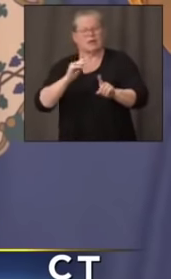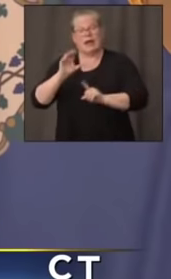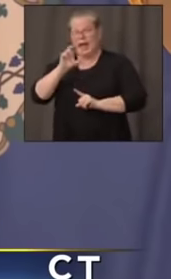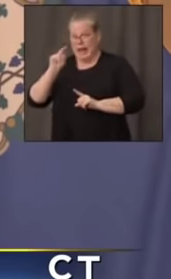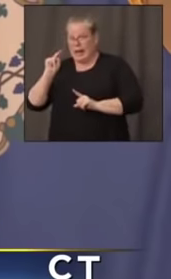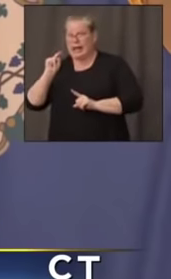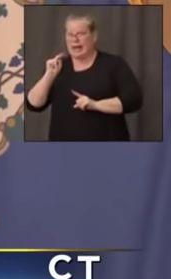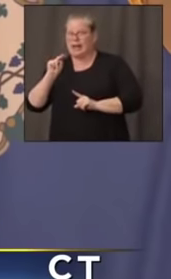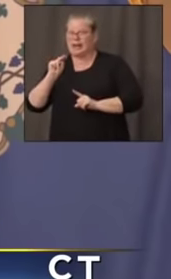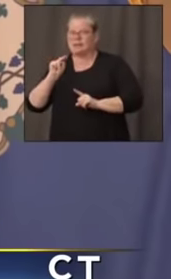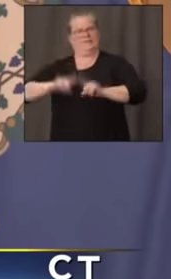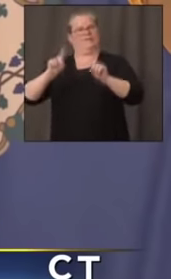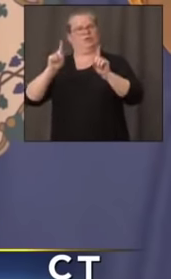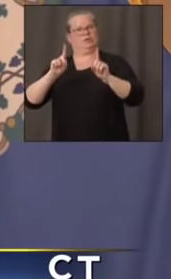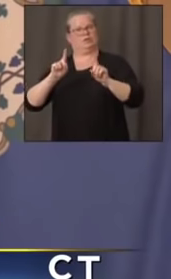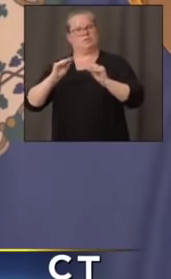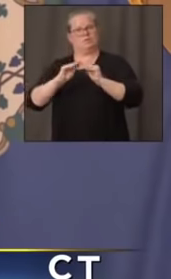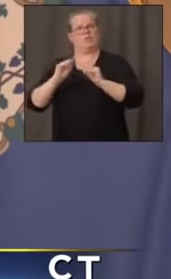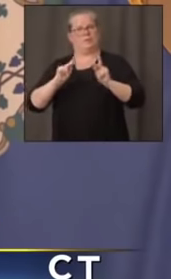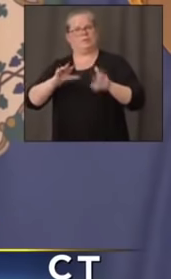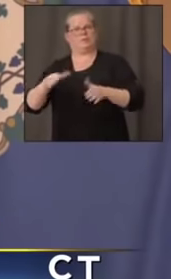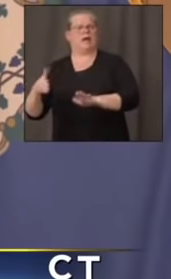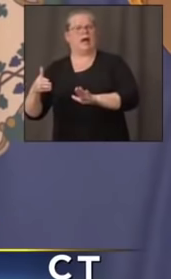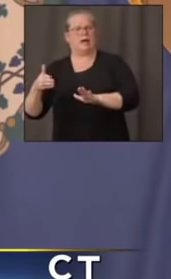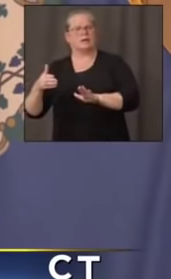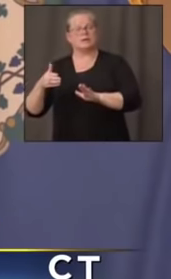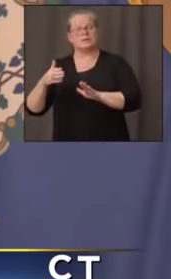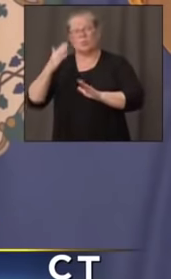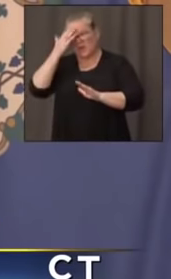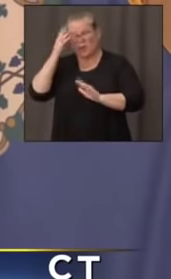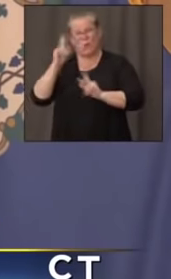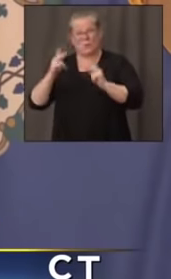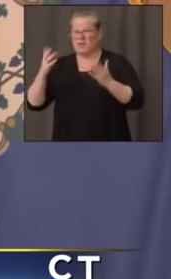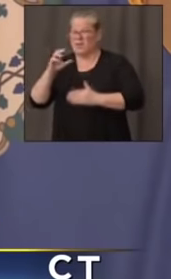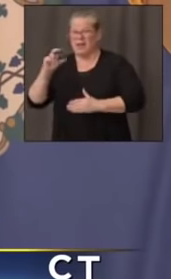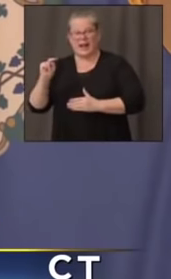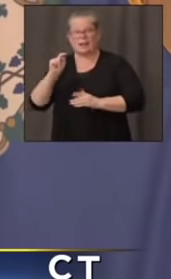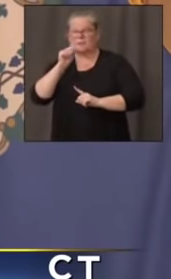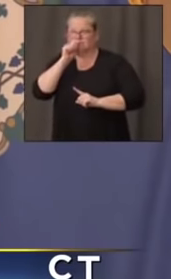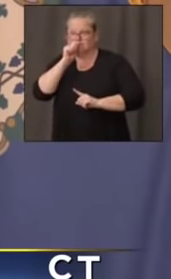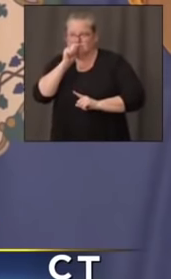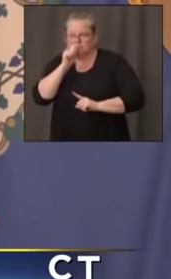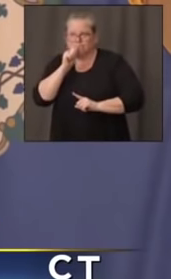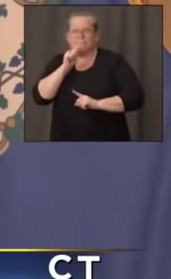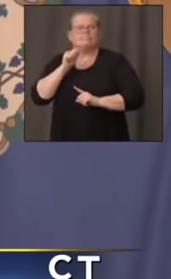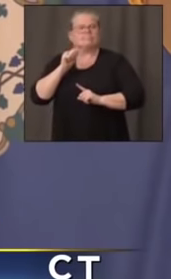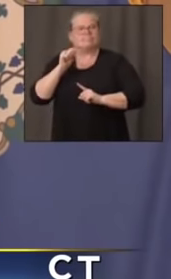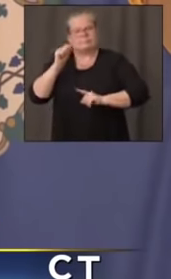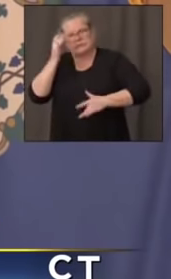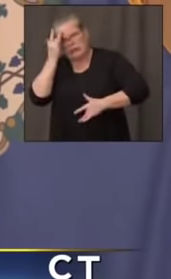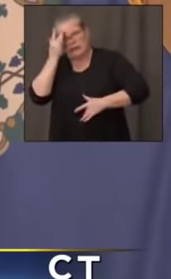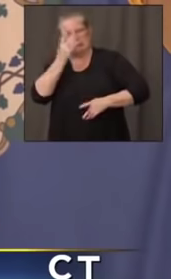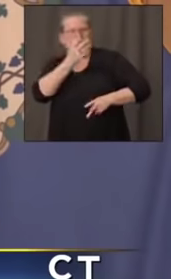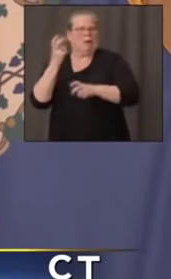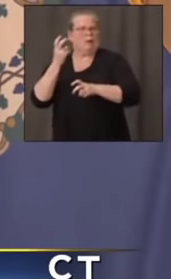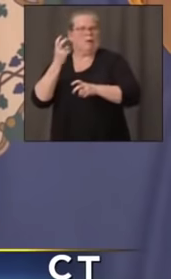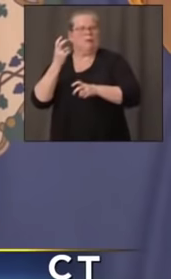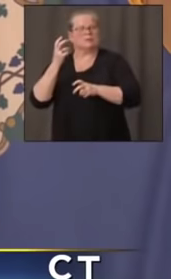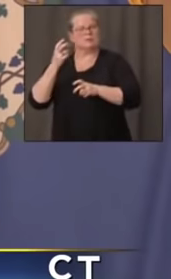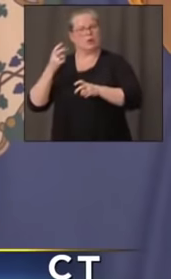suffered badly at the hands of COVID, and I think it makes us a little more careful. Those are the type of conversations we